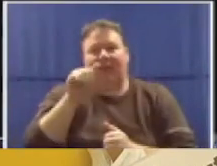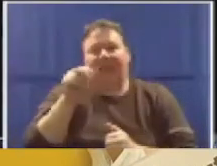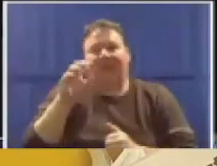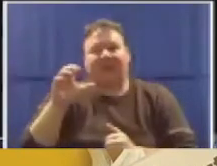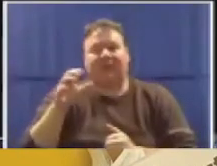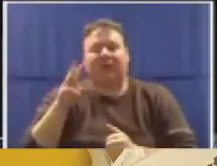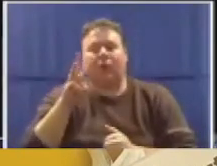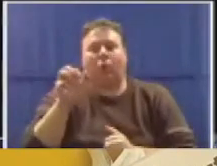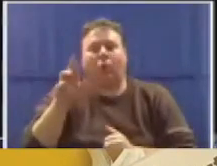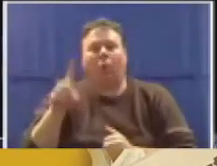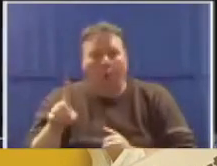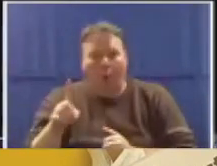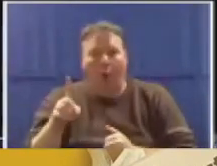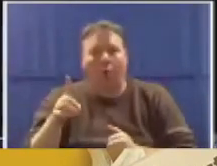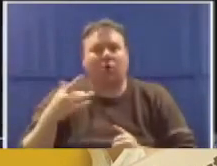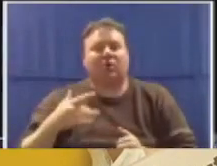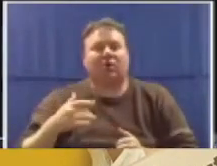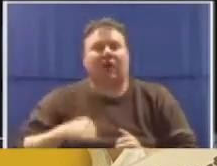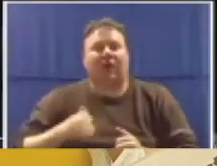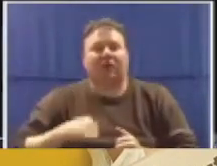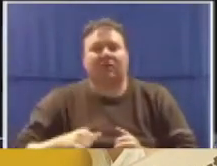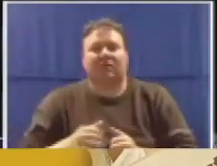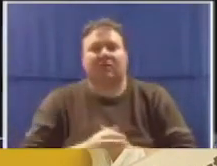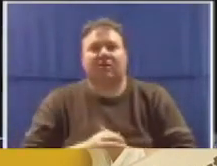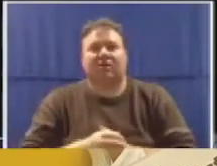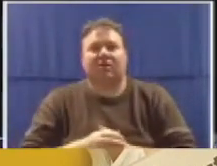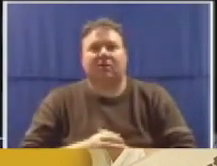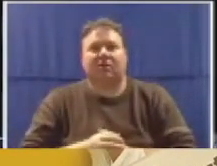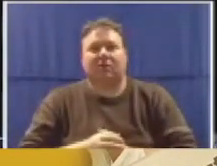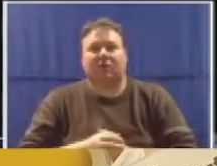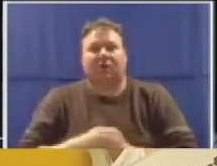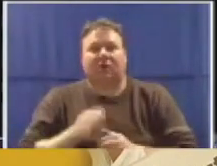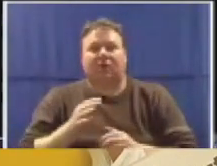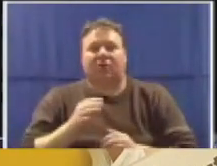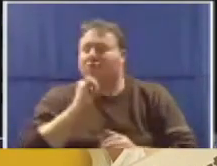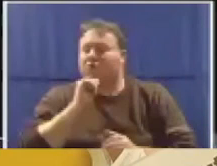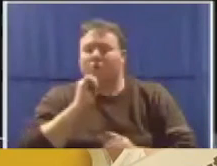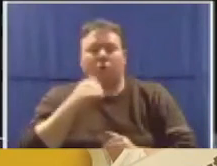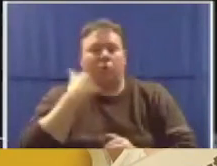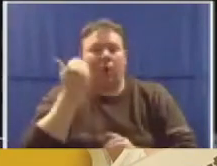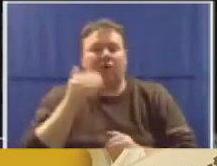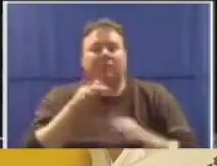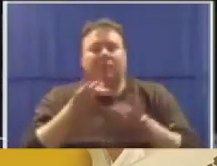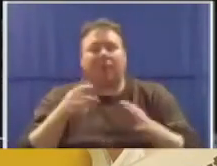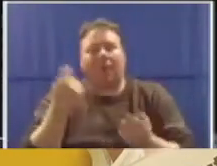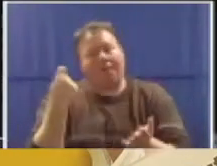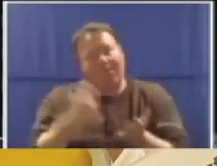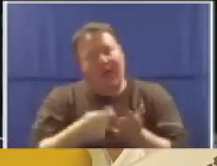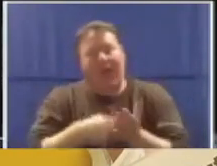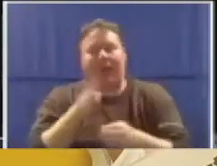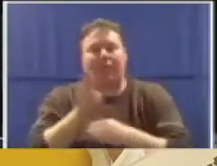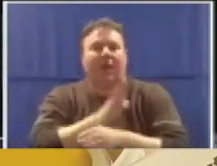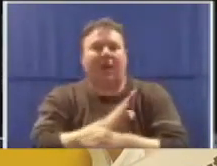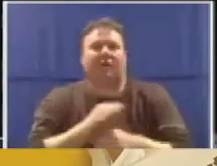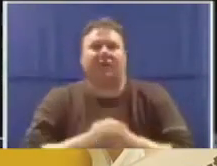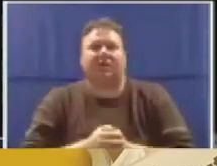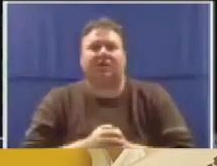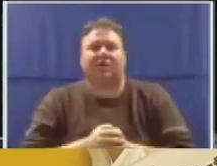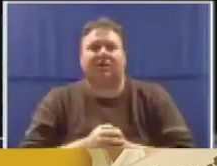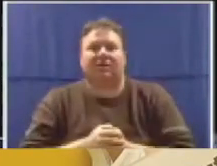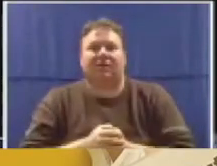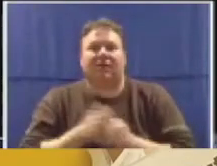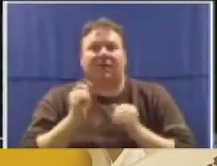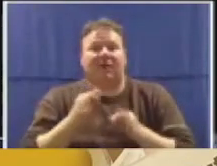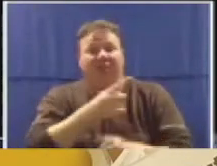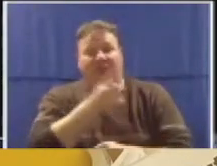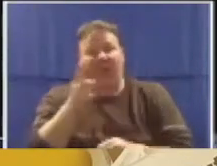councillors are actively discouraging residents from paying their municipal bill. Perhaps the subtext is if they can't govern the